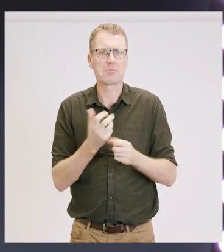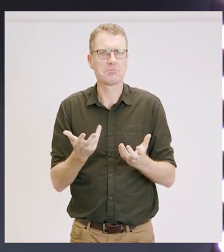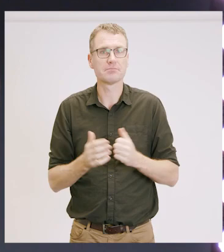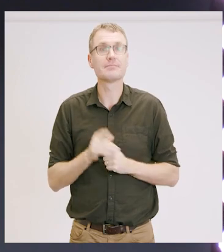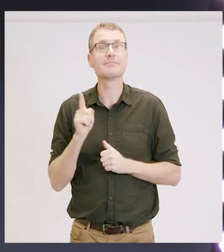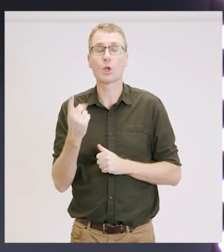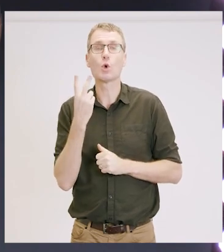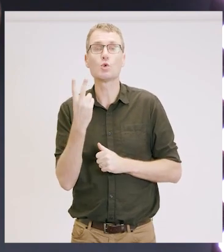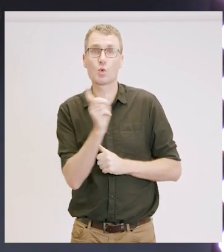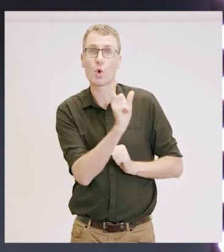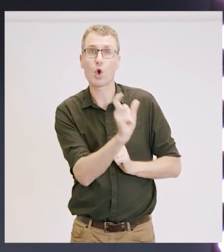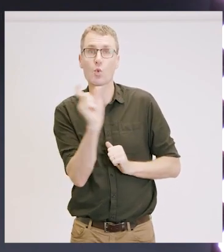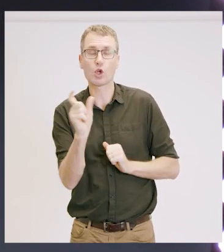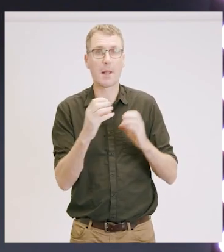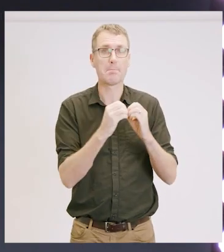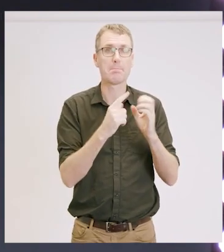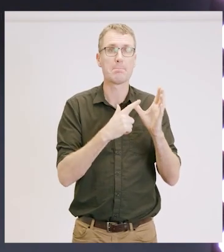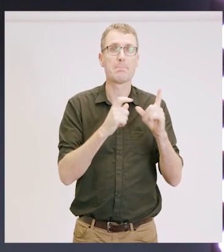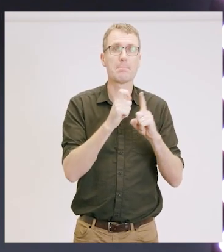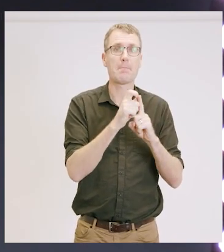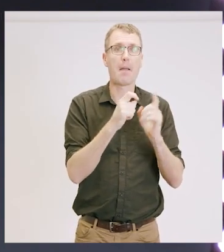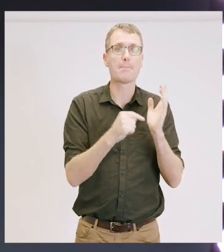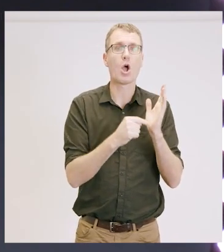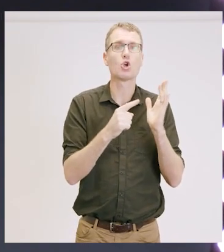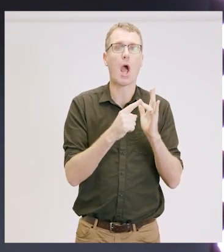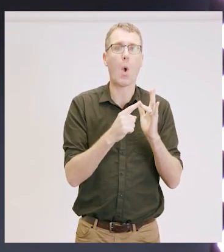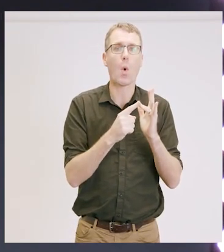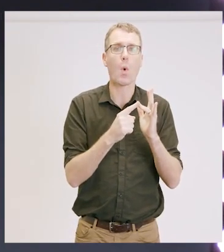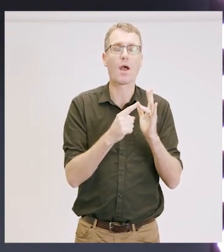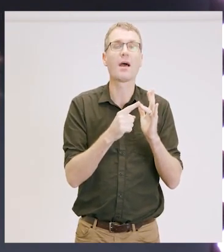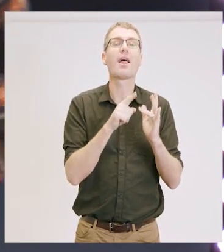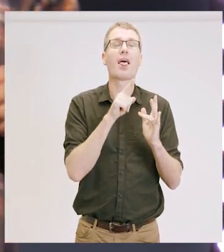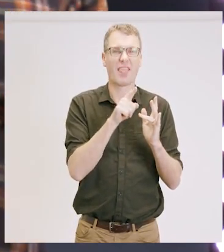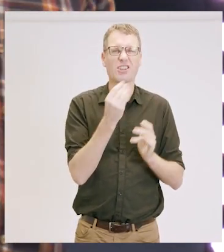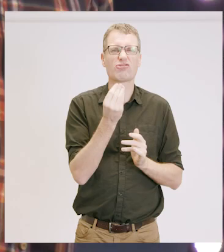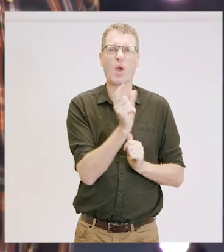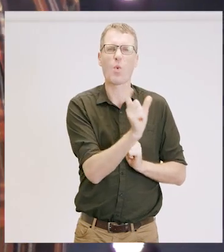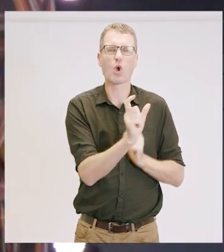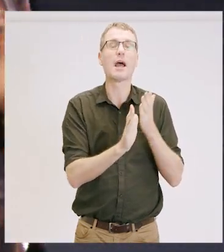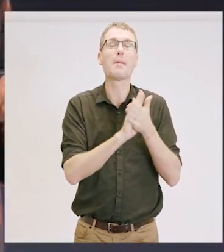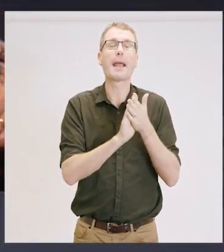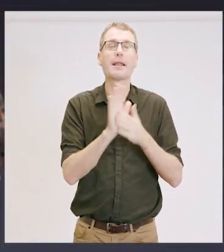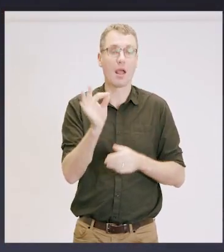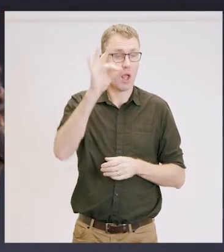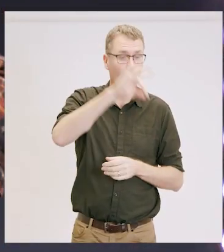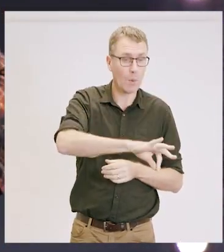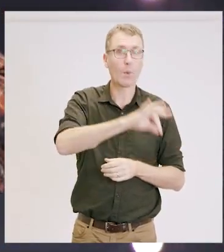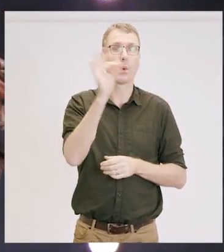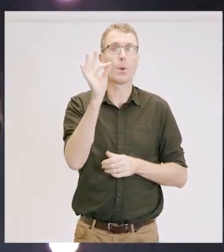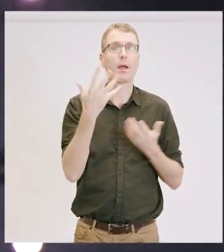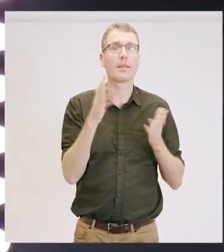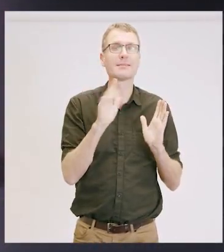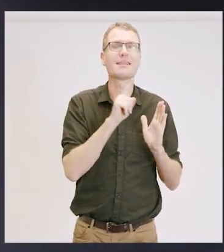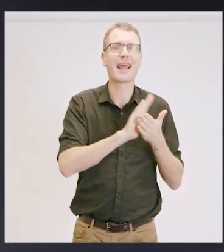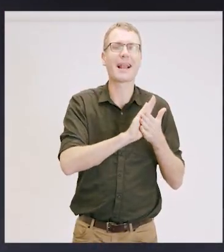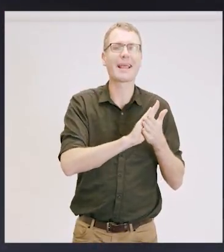And he mentions two words, bapto, the Greek word bapto. He said that's where you just dip the vegetable in to clean it.